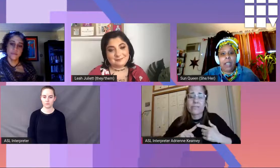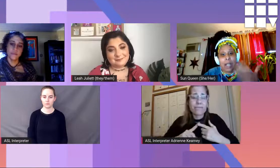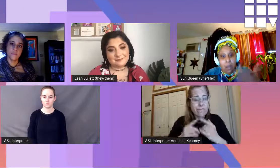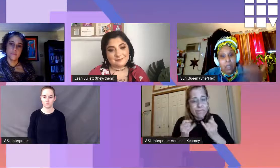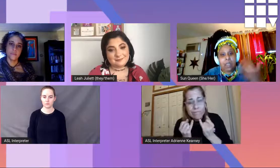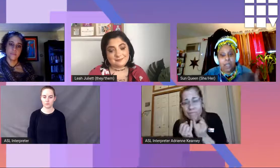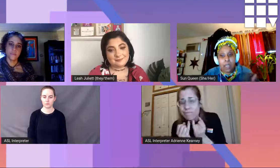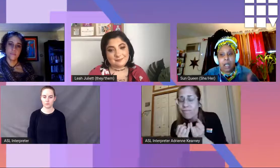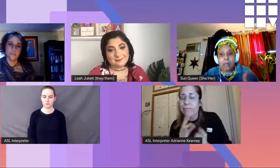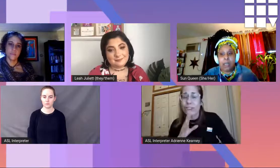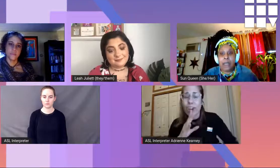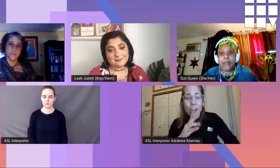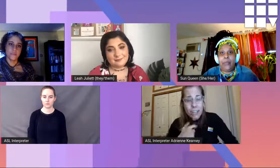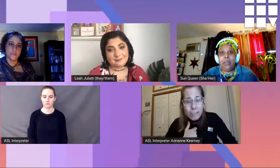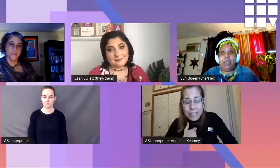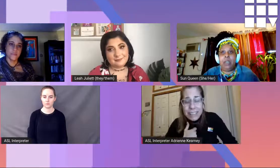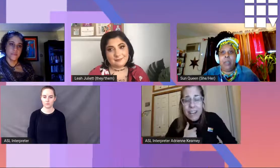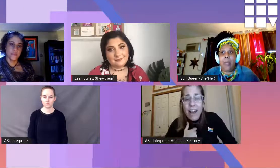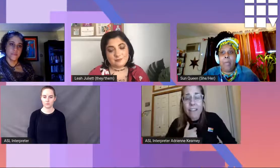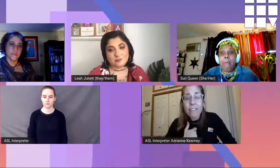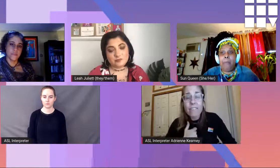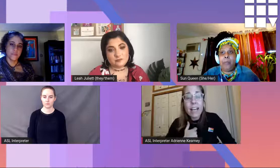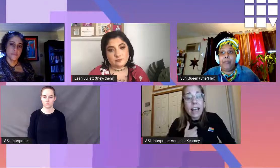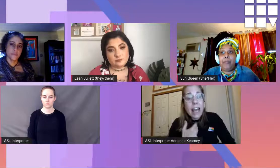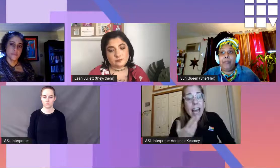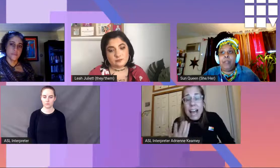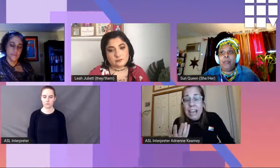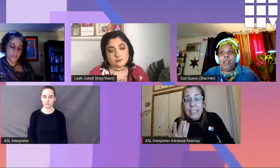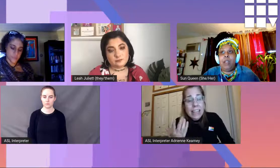Right. And then that question comes up for us.